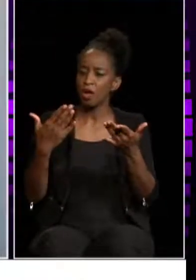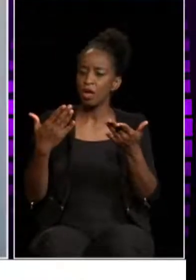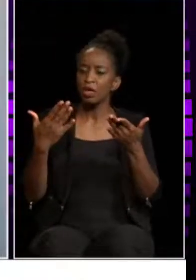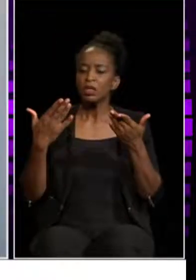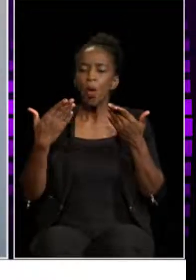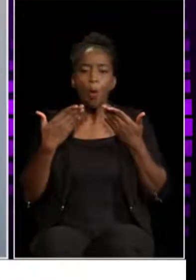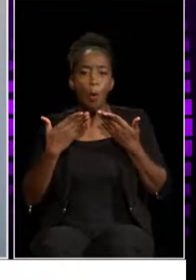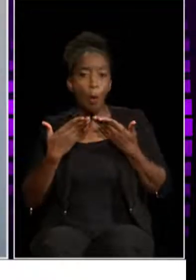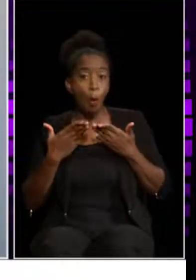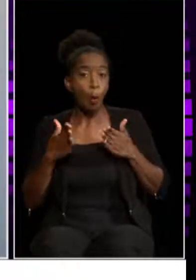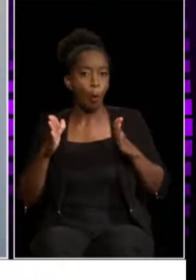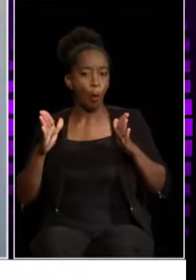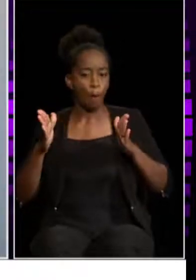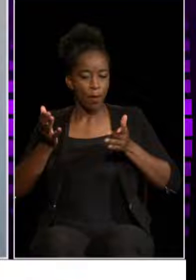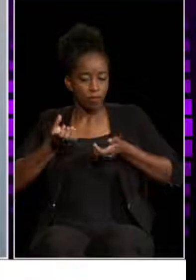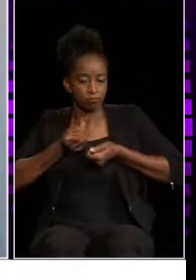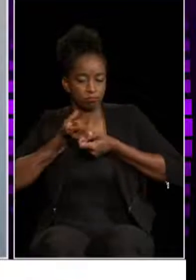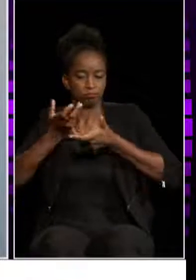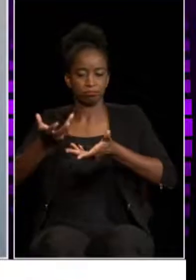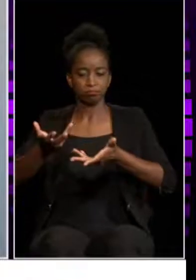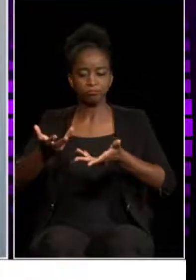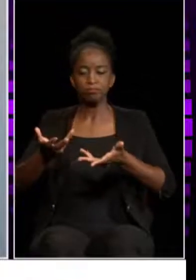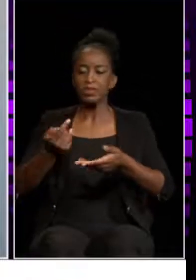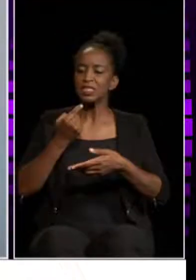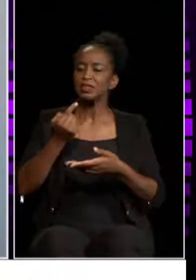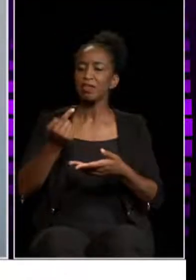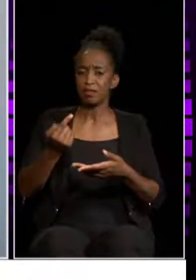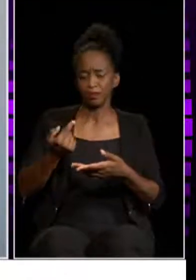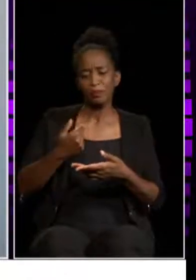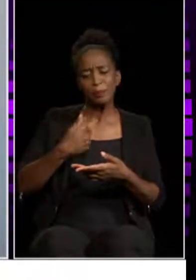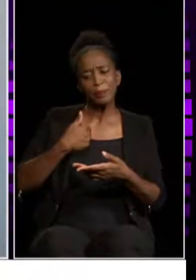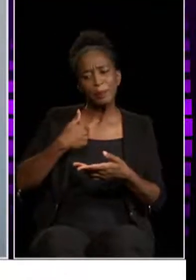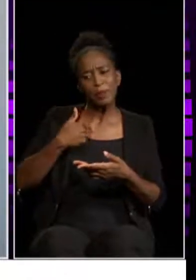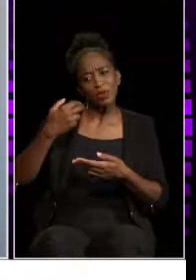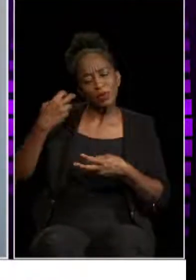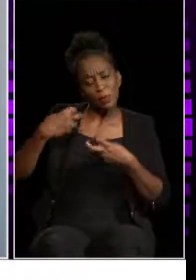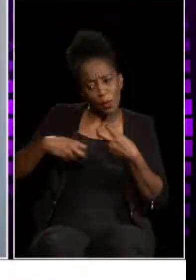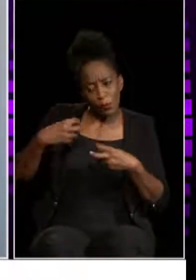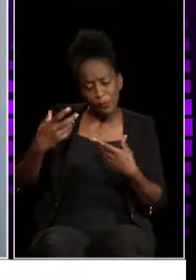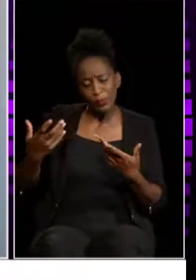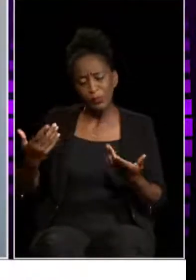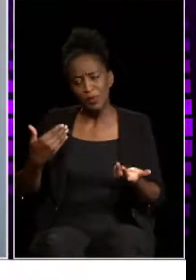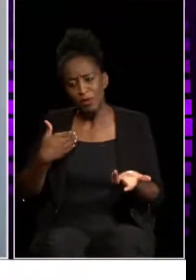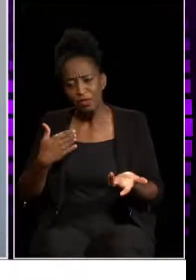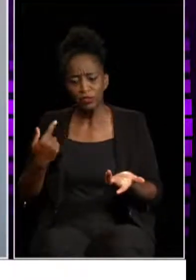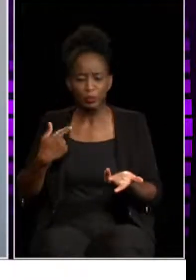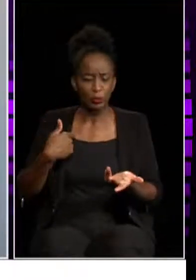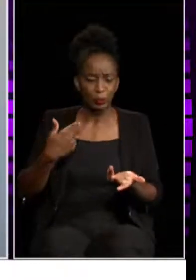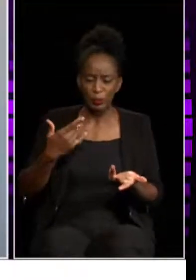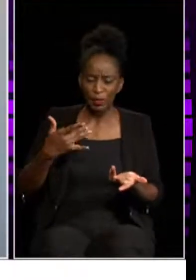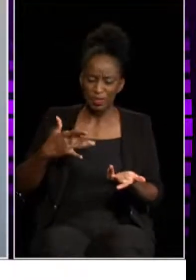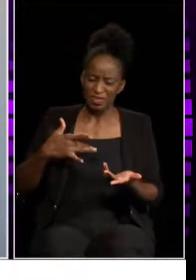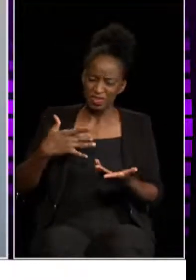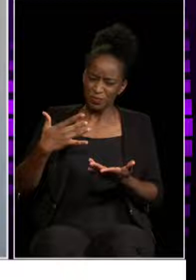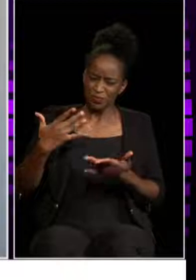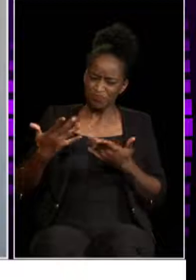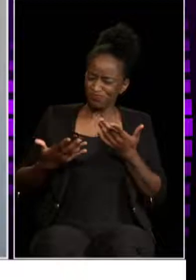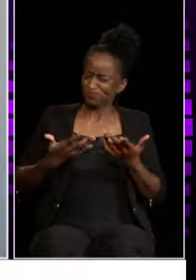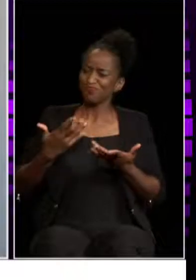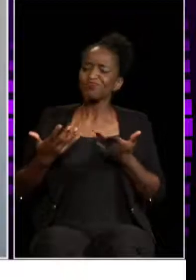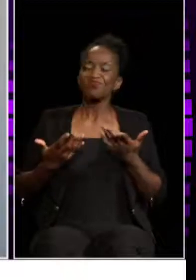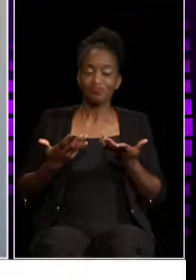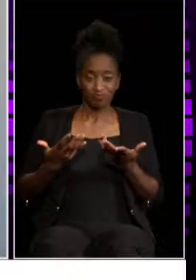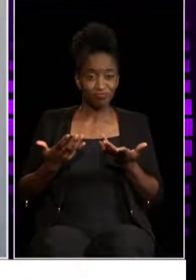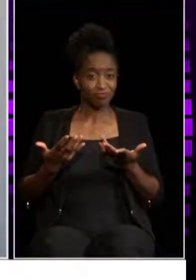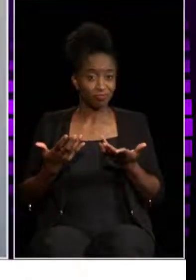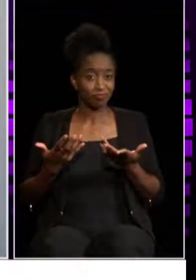the doctor was saying earlier, the space and the knowledge has made it more open for people to be more